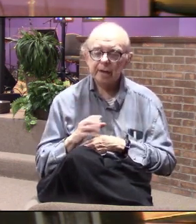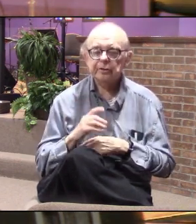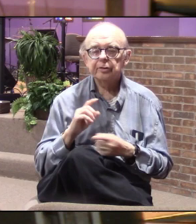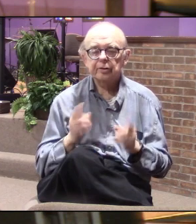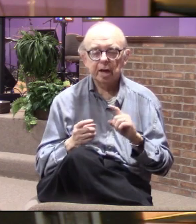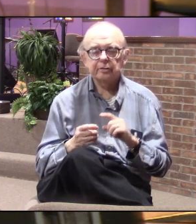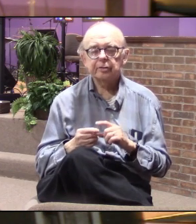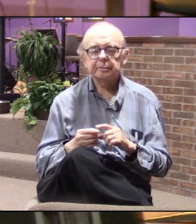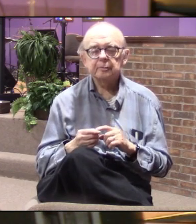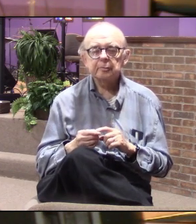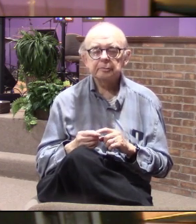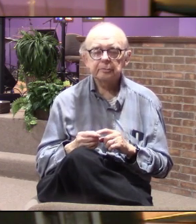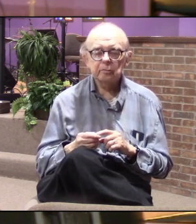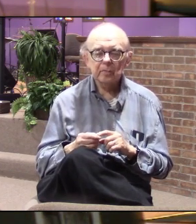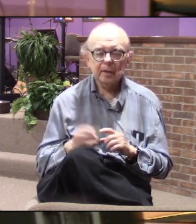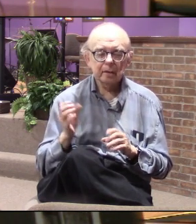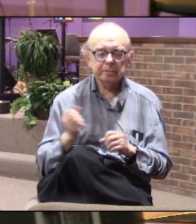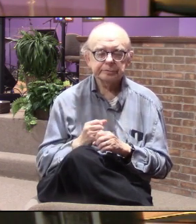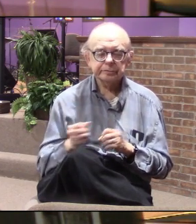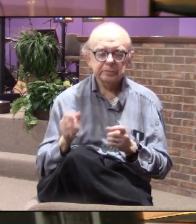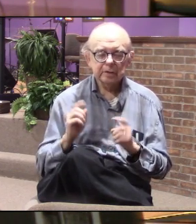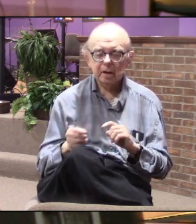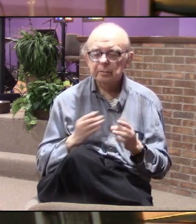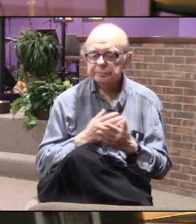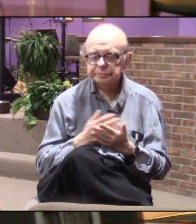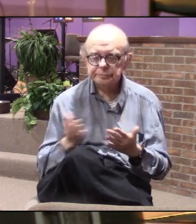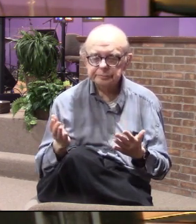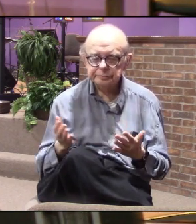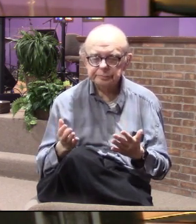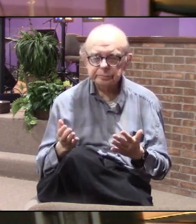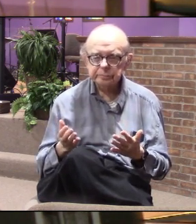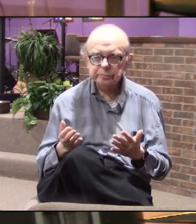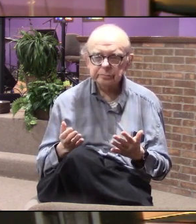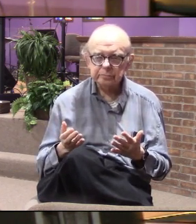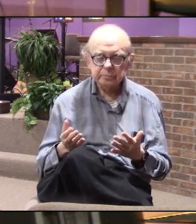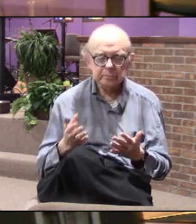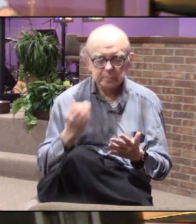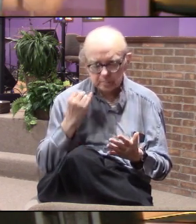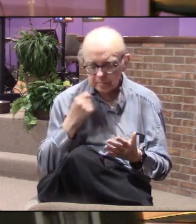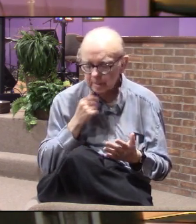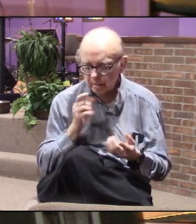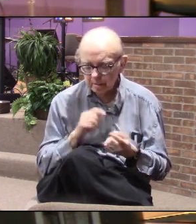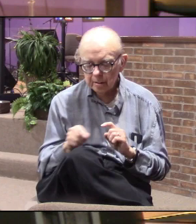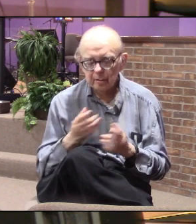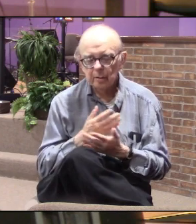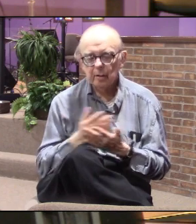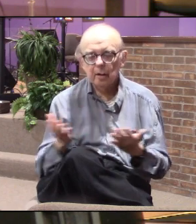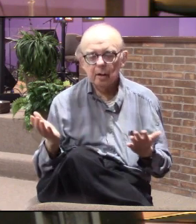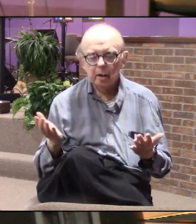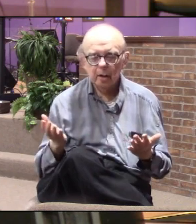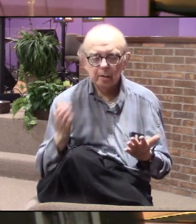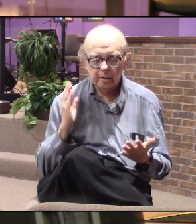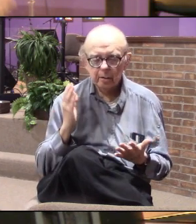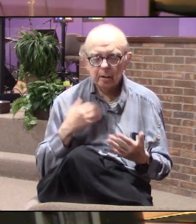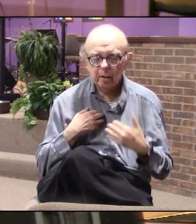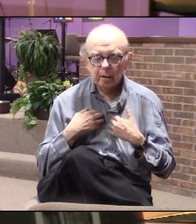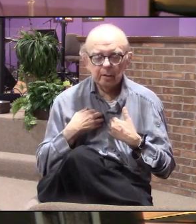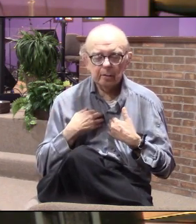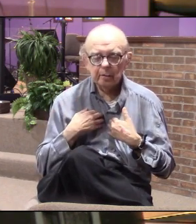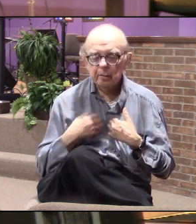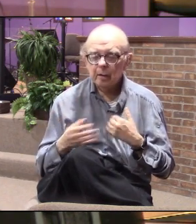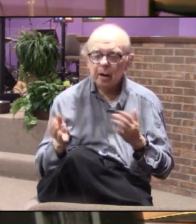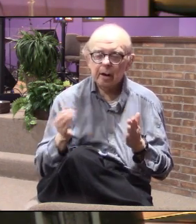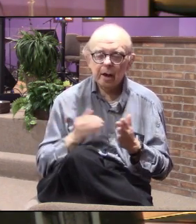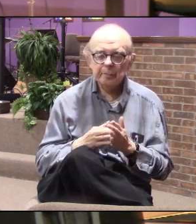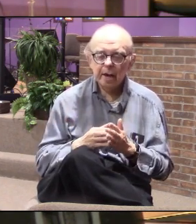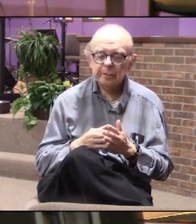change. You've got to change something. And if you don't change something, you're going to end up right back at the same place